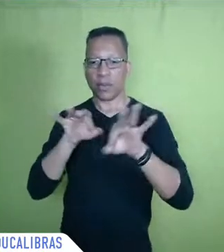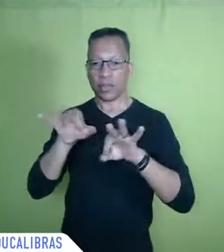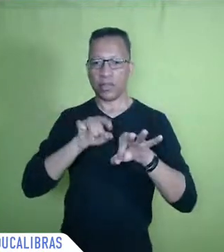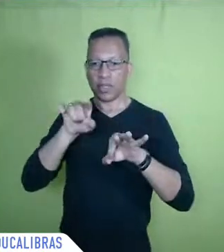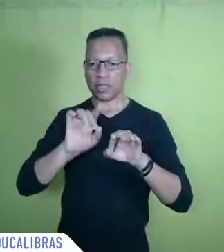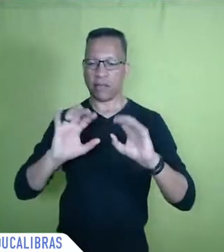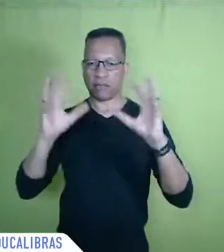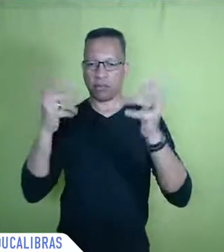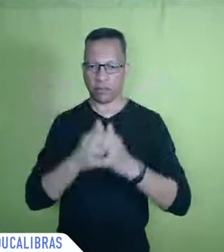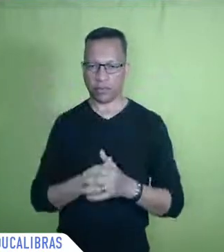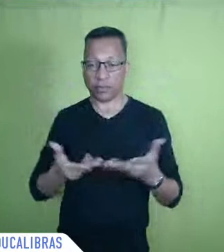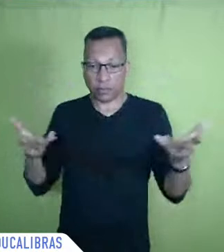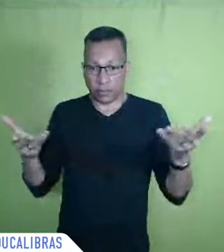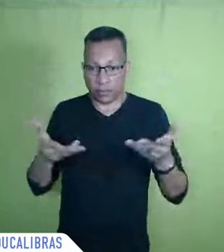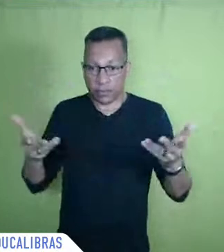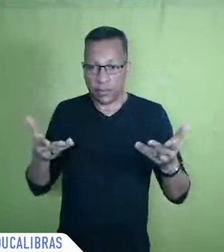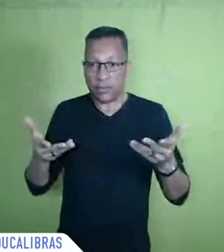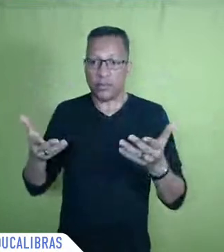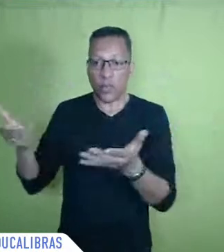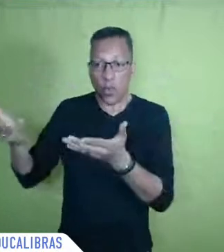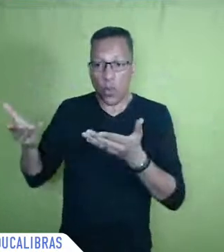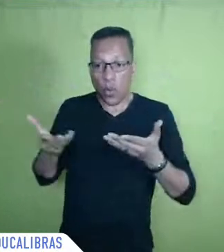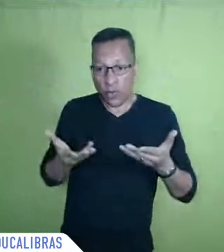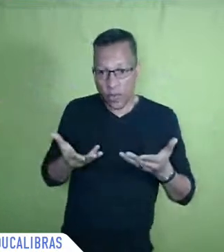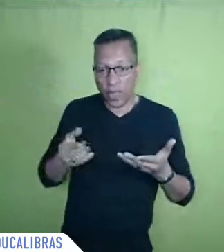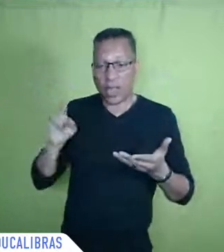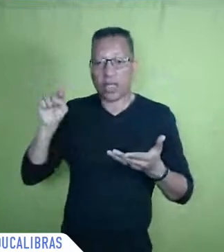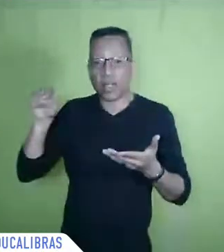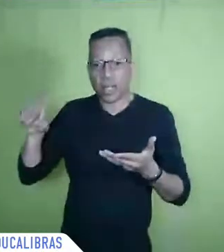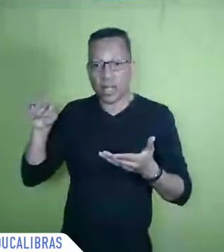to participate in the debate and made this event possible.